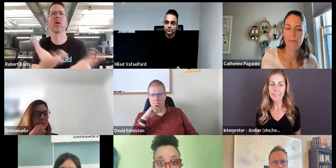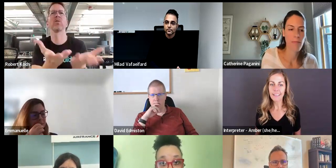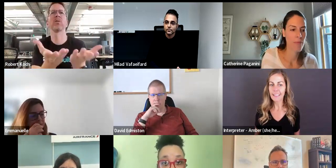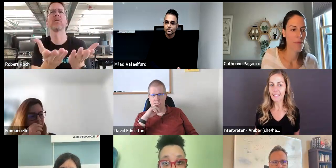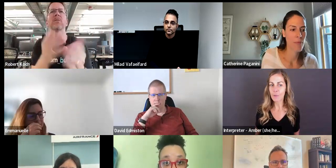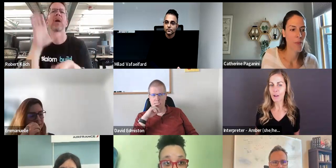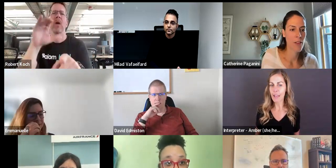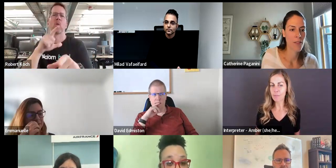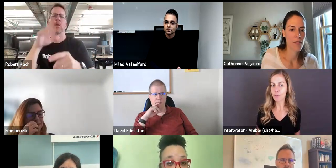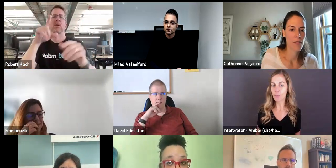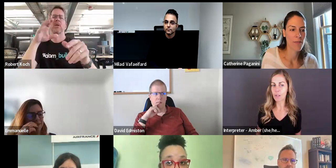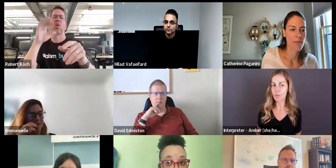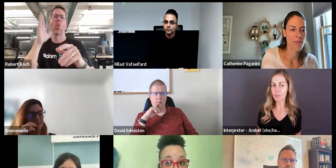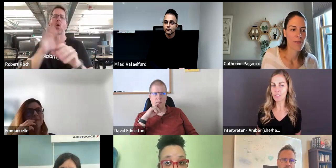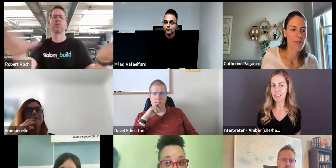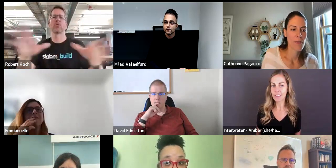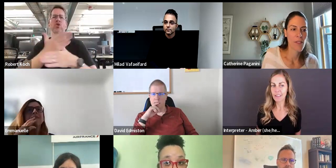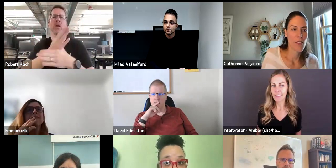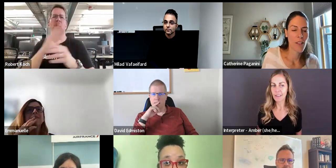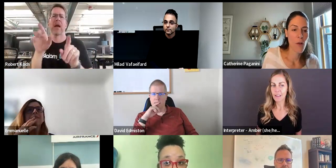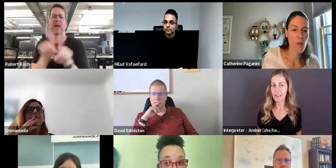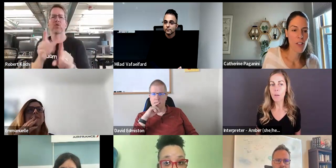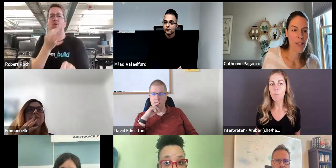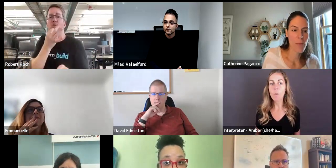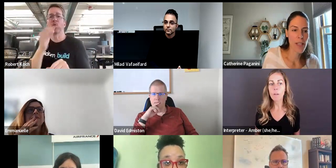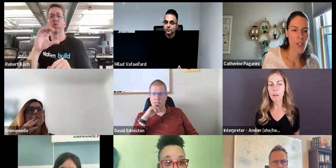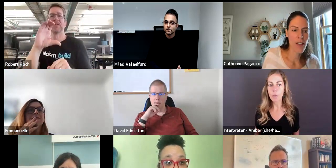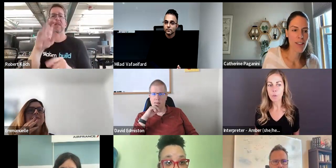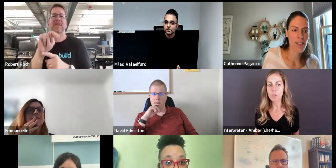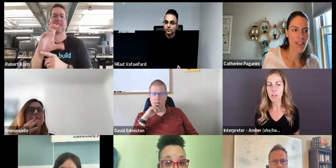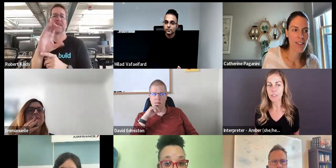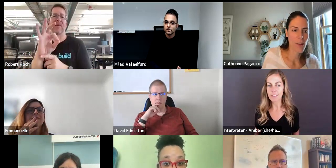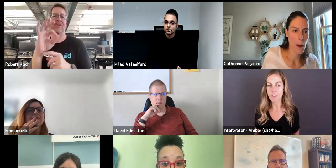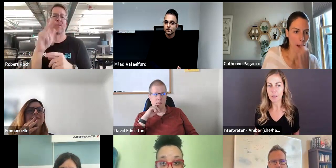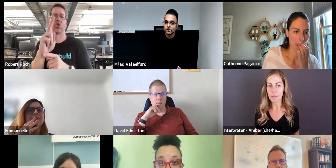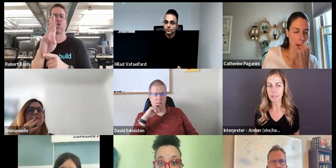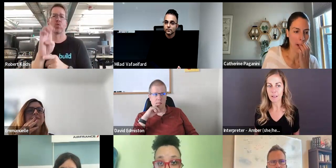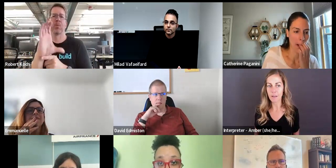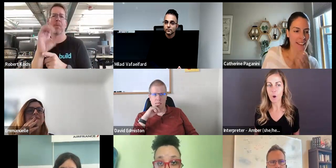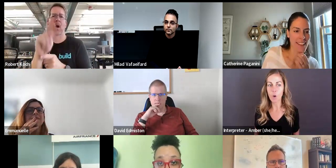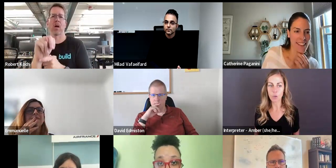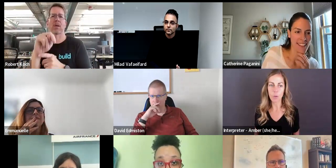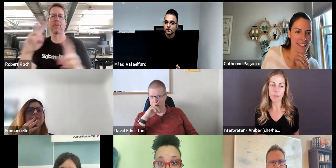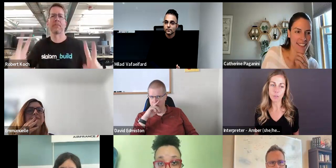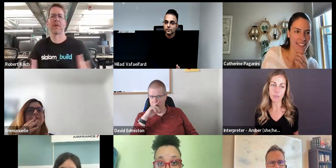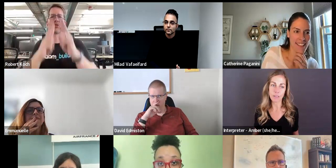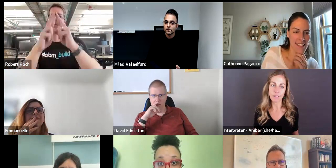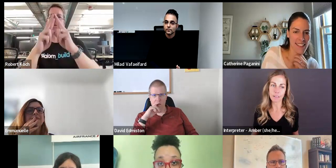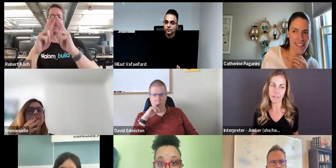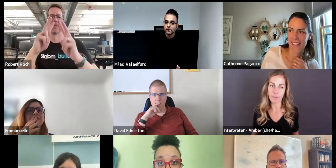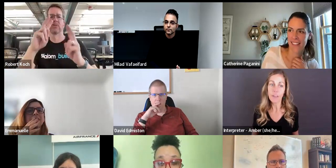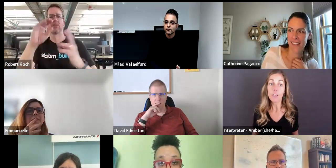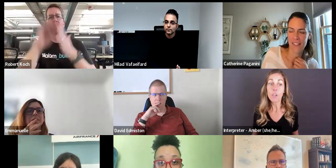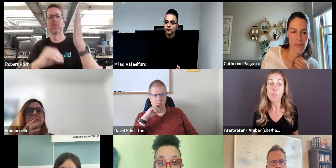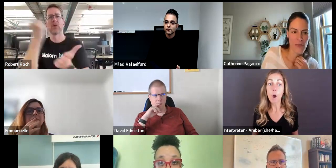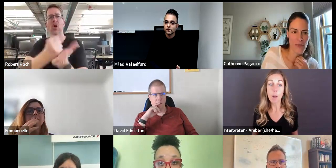Catherine, anything you want to add before we close? No, just like a big... I know that we'll share this document also as soon as